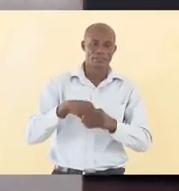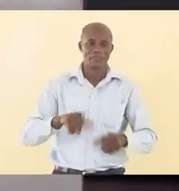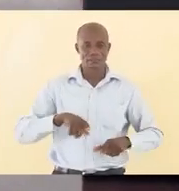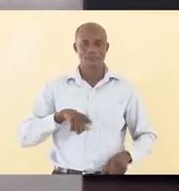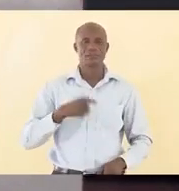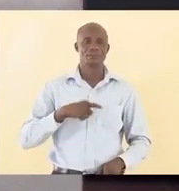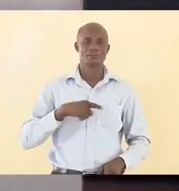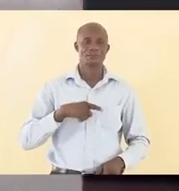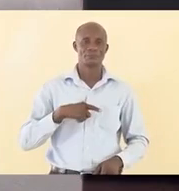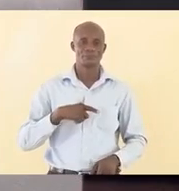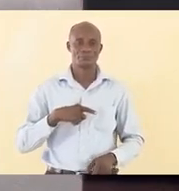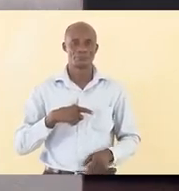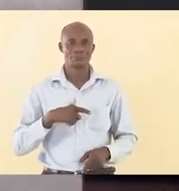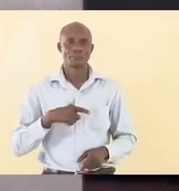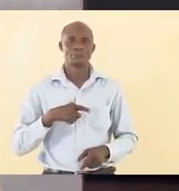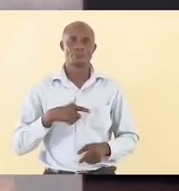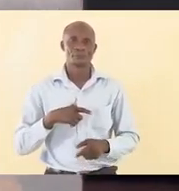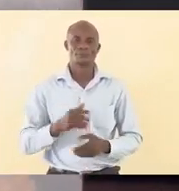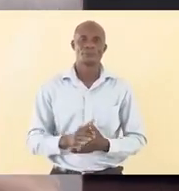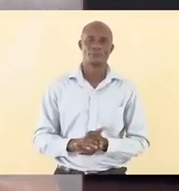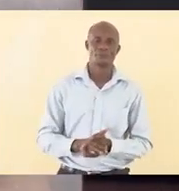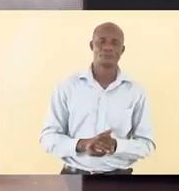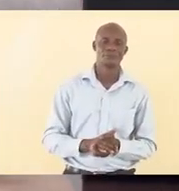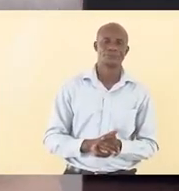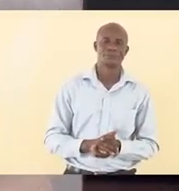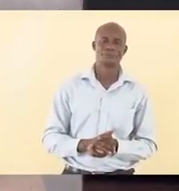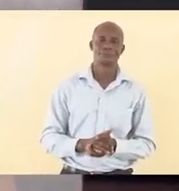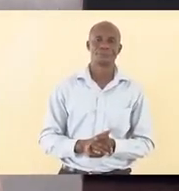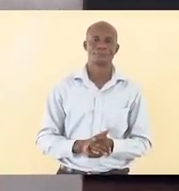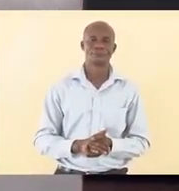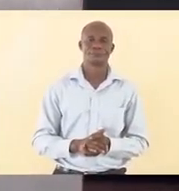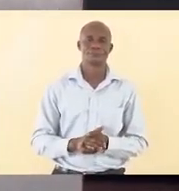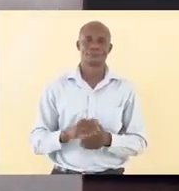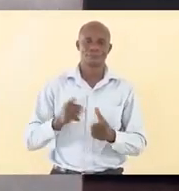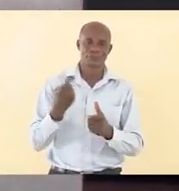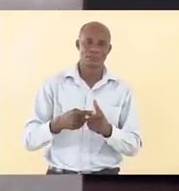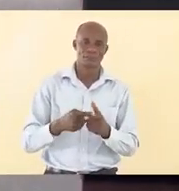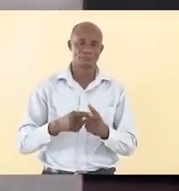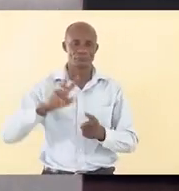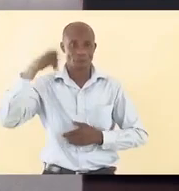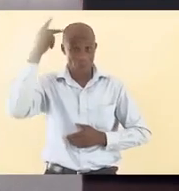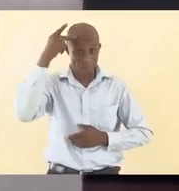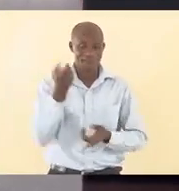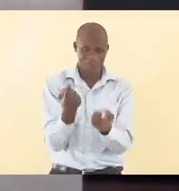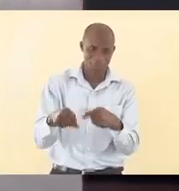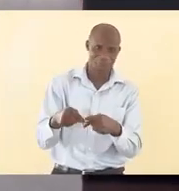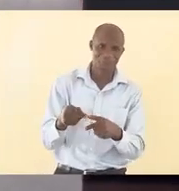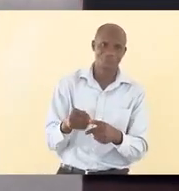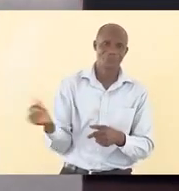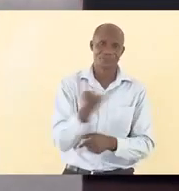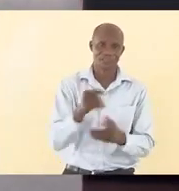in Lagos. Attended, like Bishi attended King's College or St. Gregory's or whatever. And then when politics